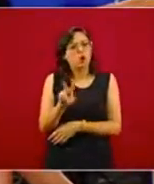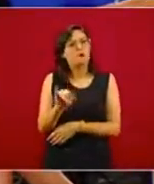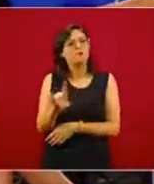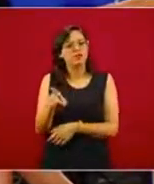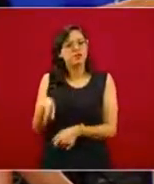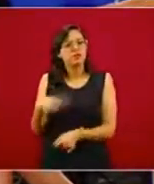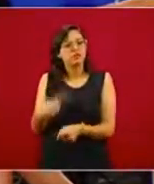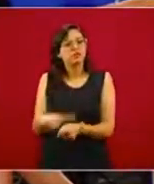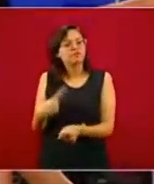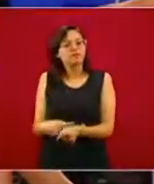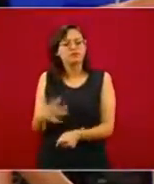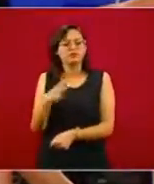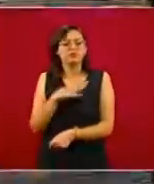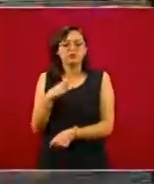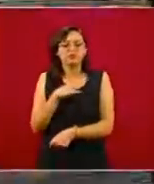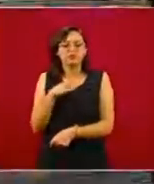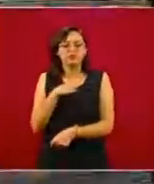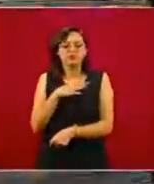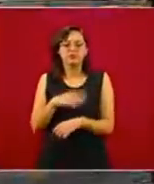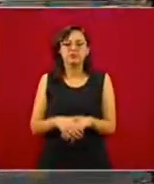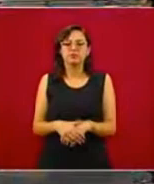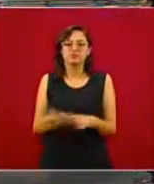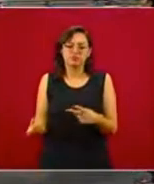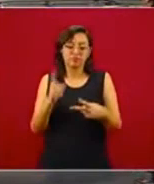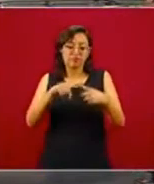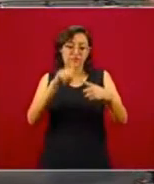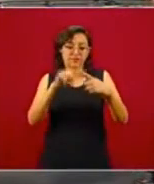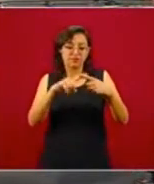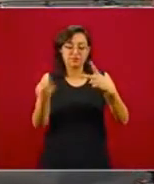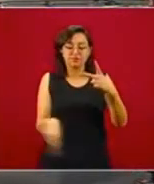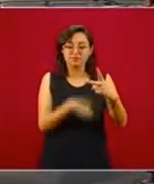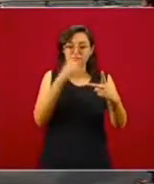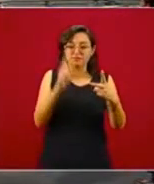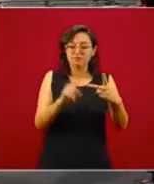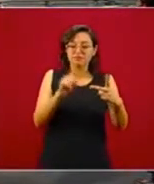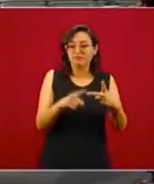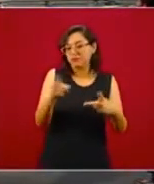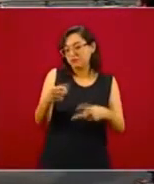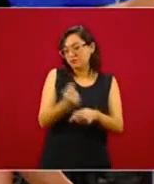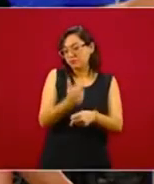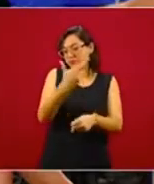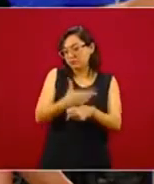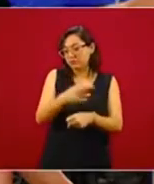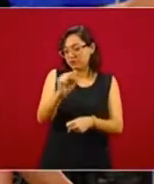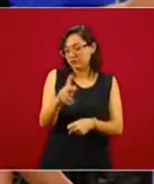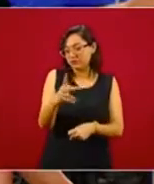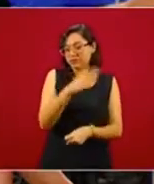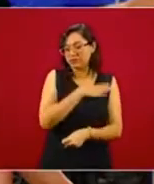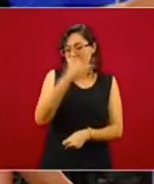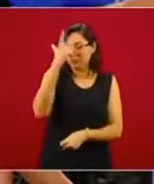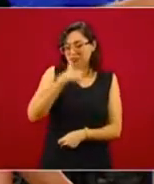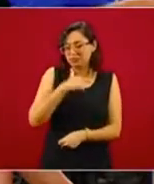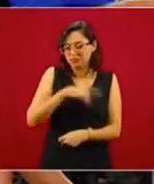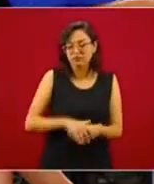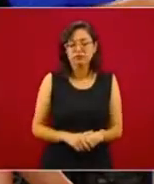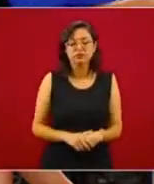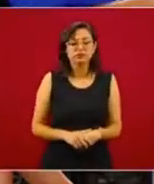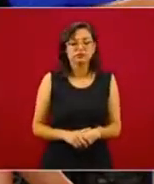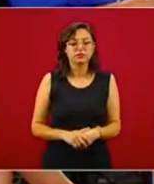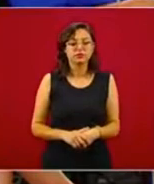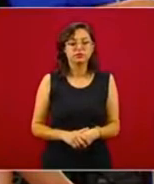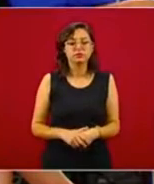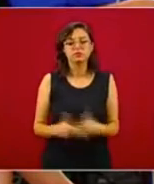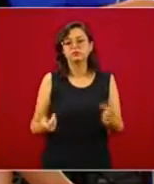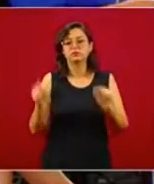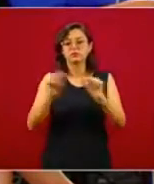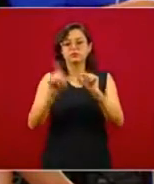this baby was born with COVID, and the Ministry of Education. I'd like to ask you if we